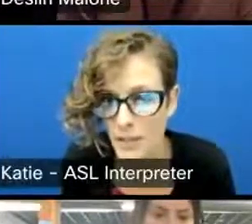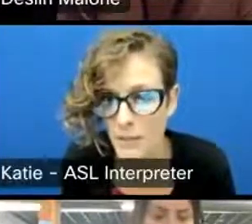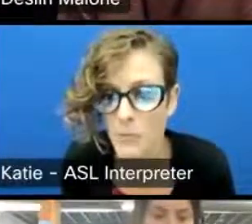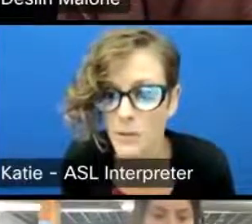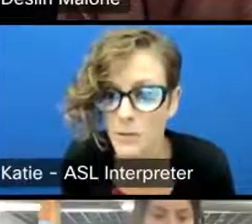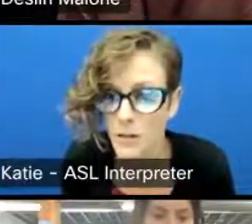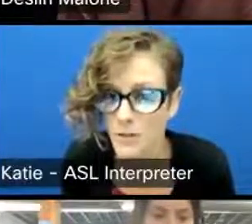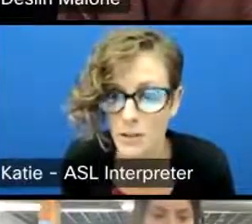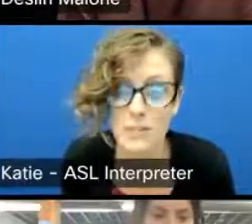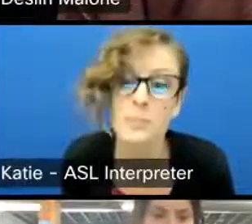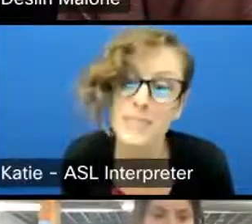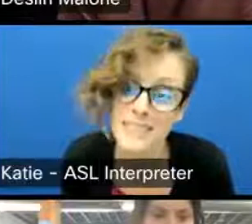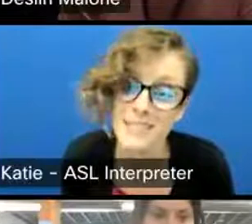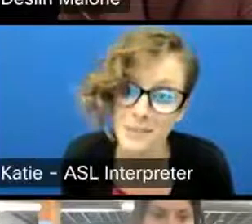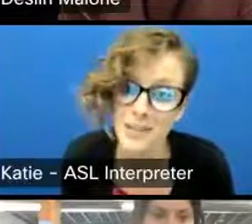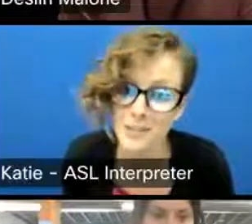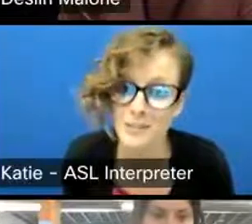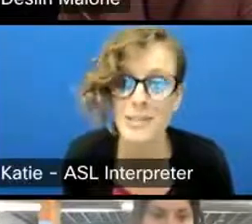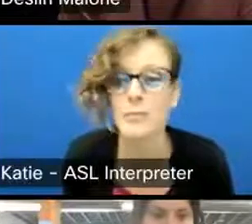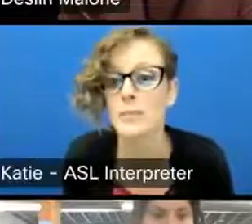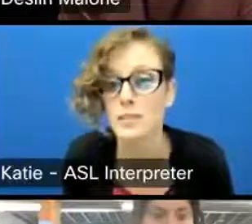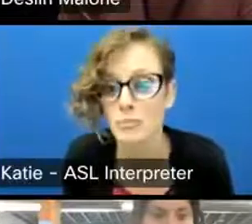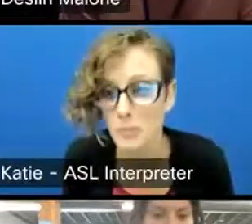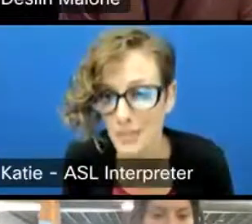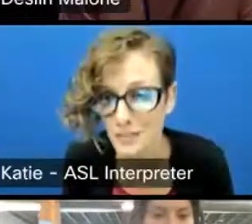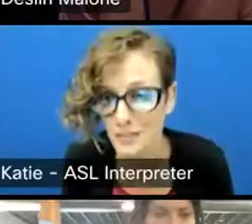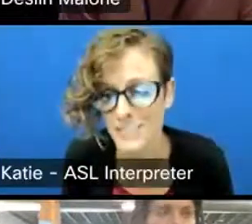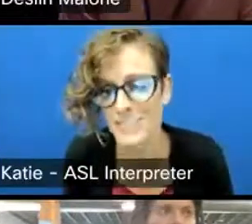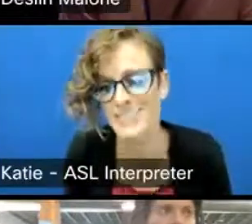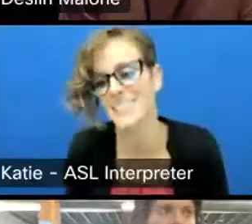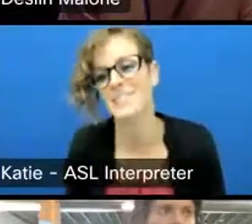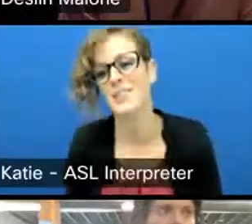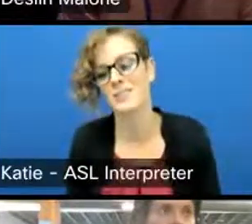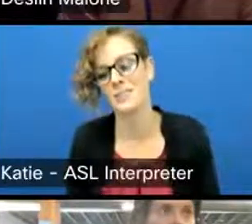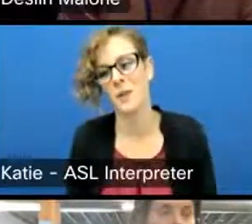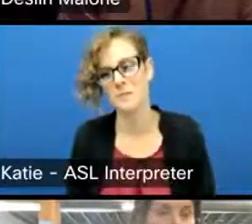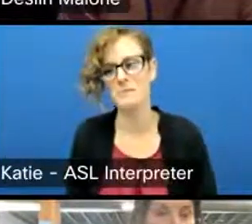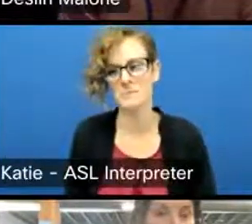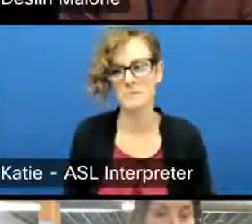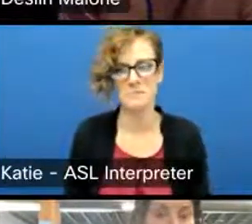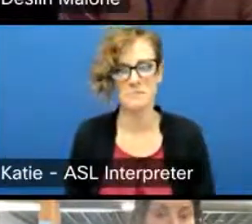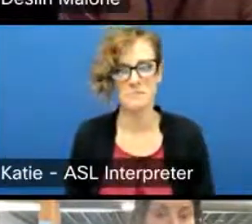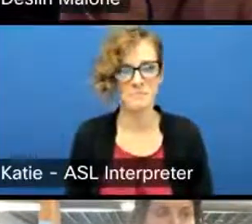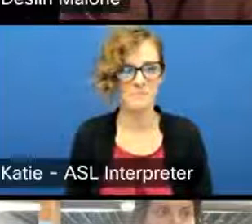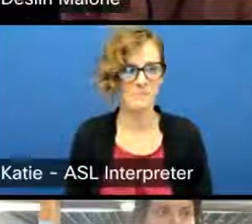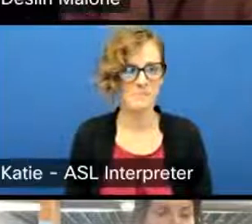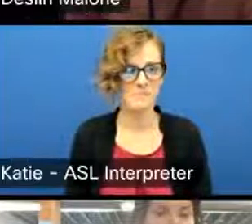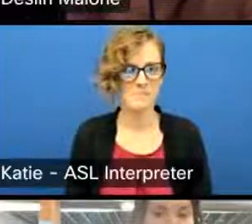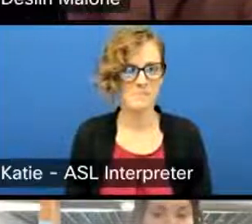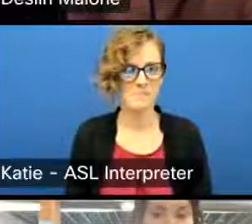support and be with you throughout this journey. So please do fill out the survey. It will be extremely helpful to get us connected to all of you as well.